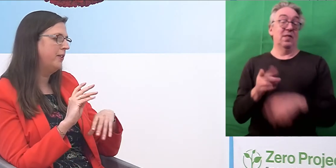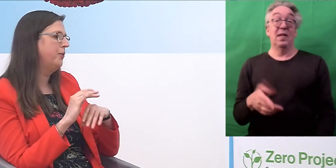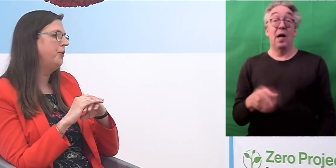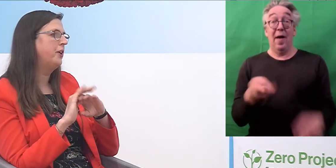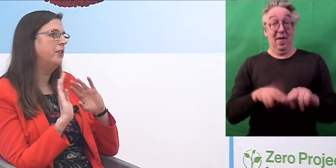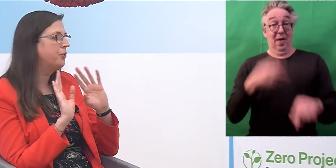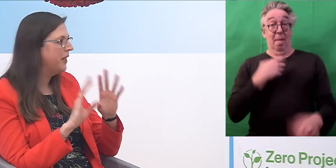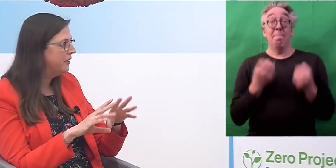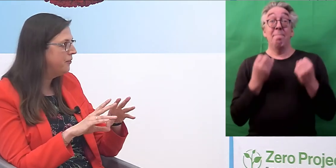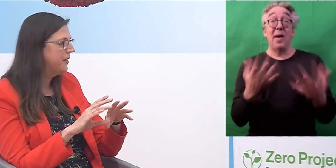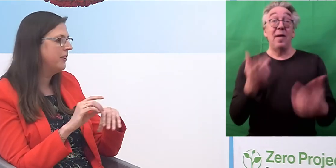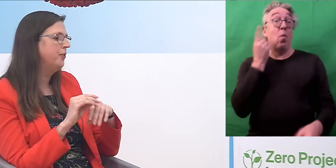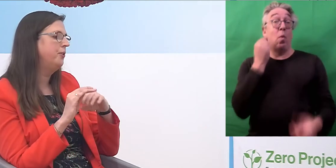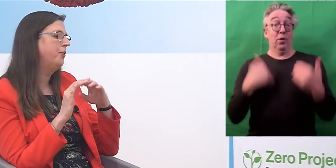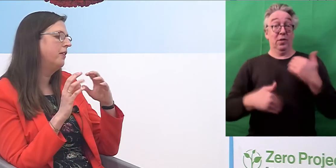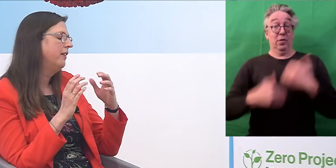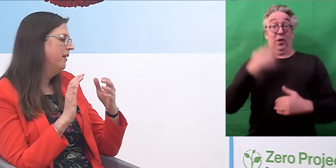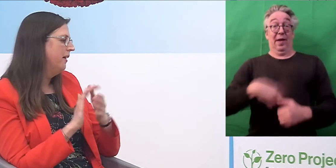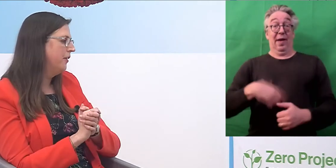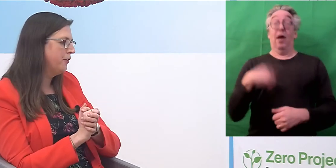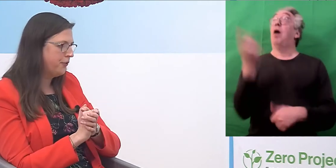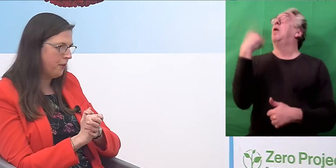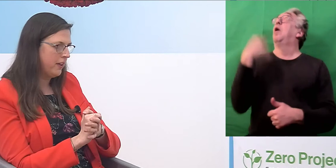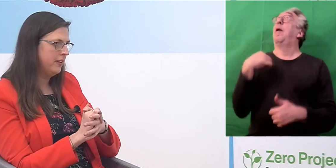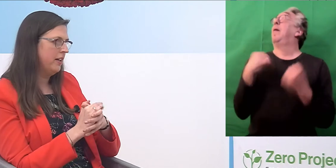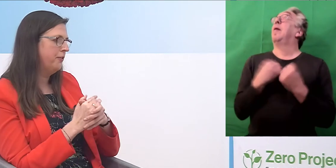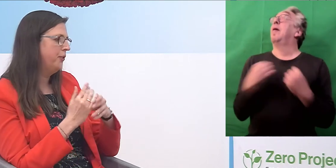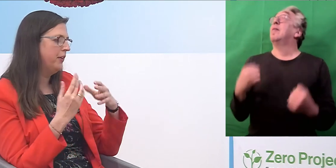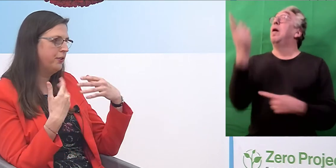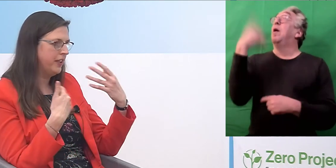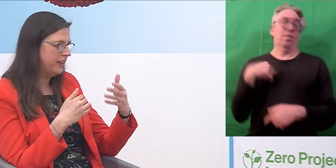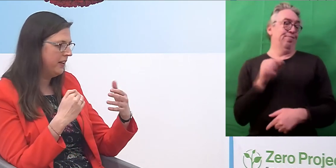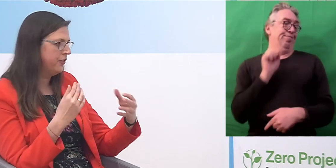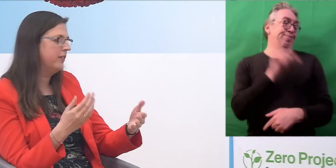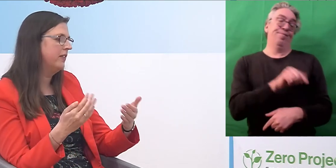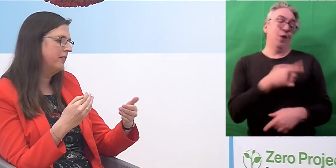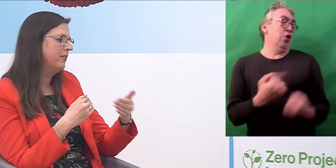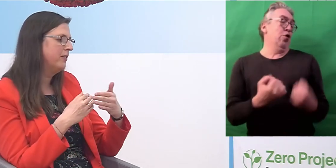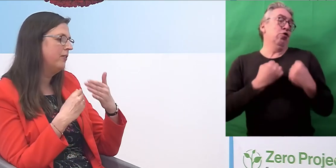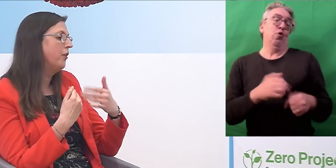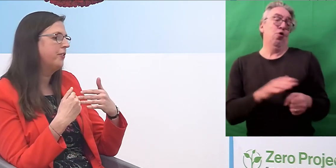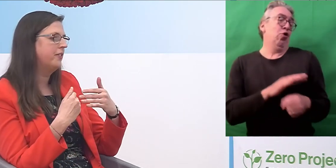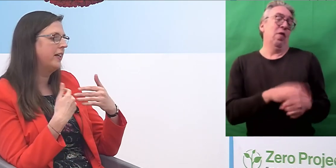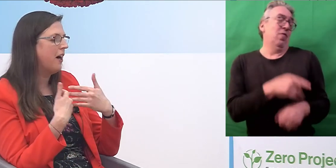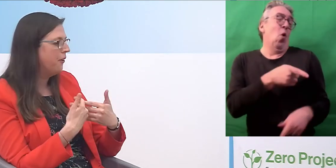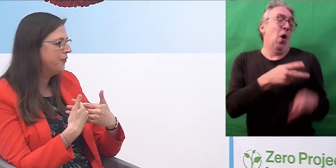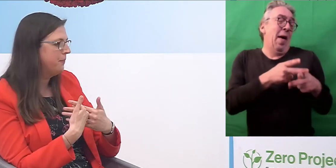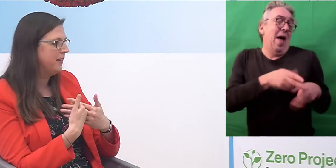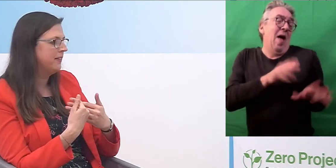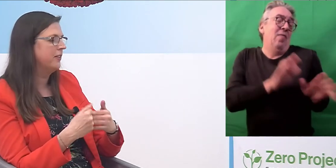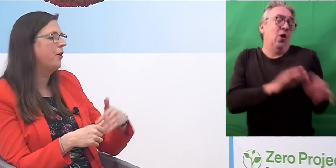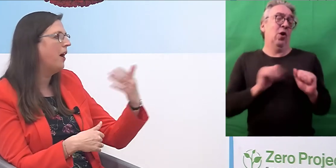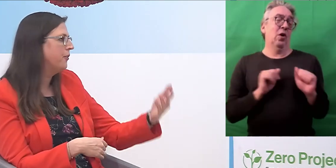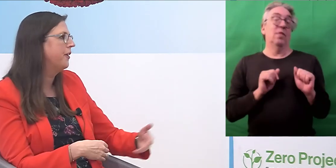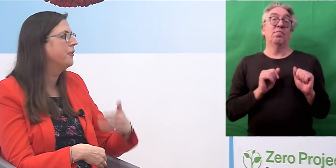yes, you cannot do anything, you're not strong enough, you have to take care, just not